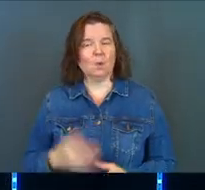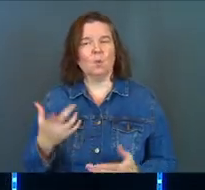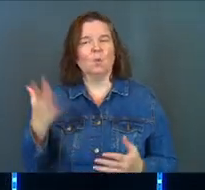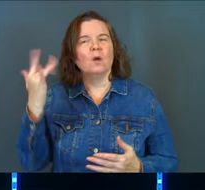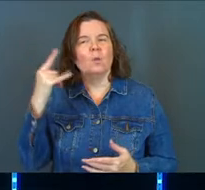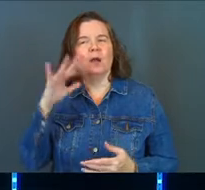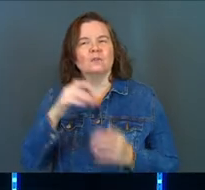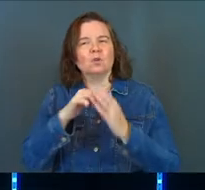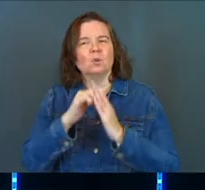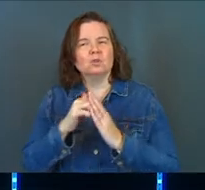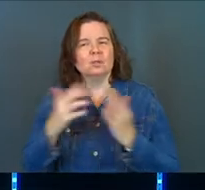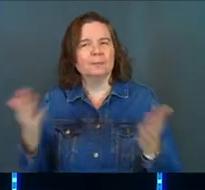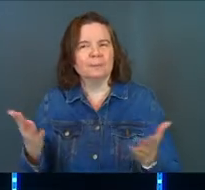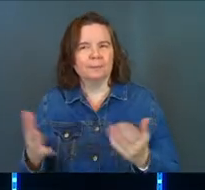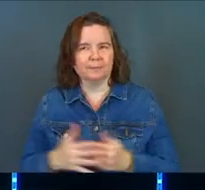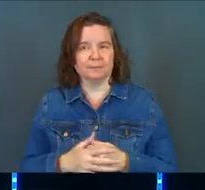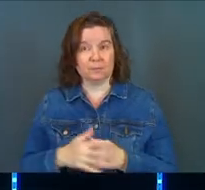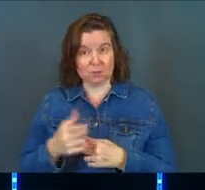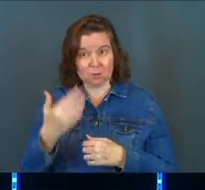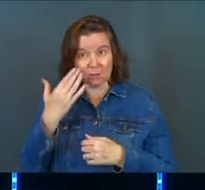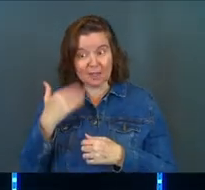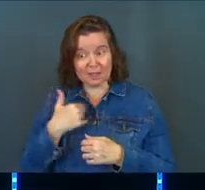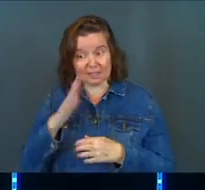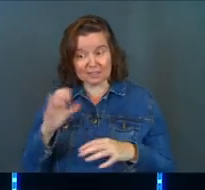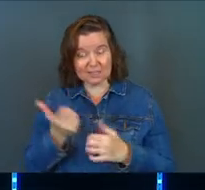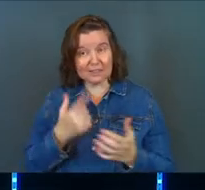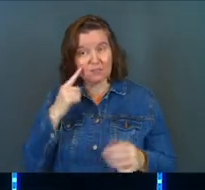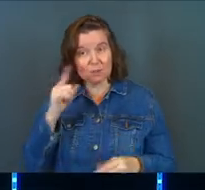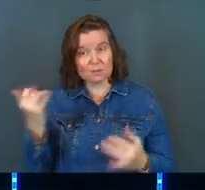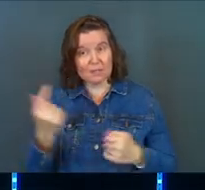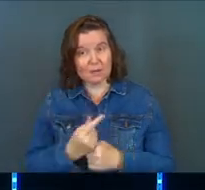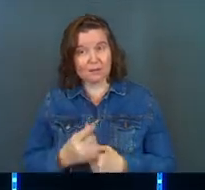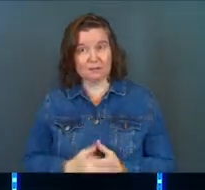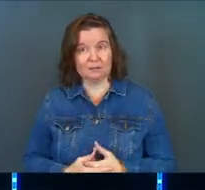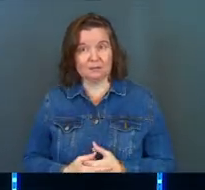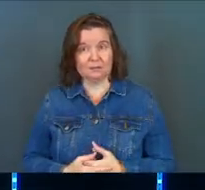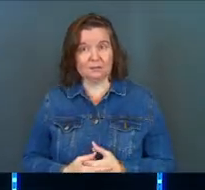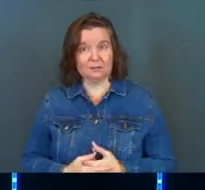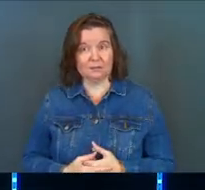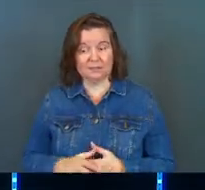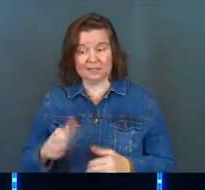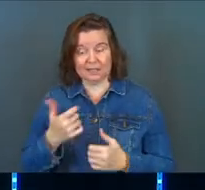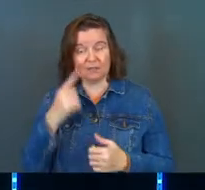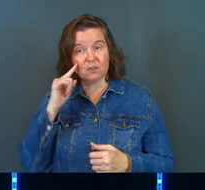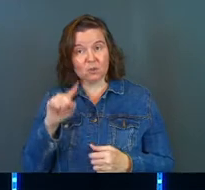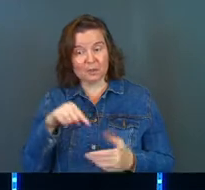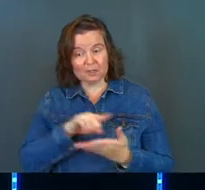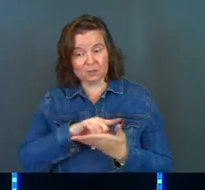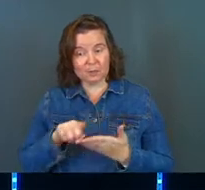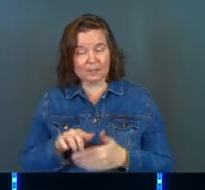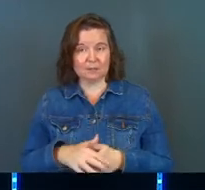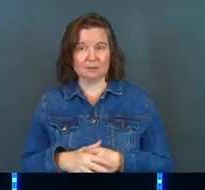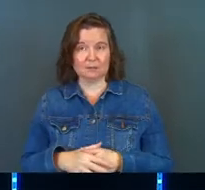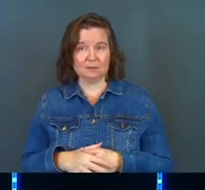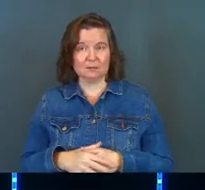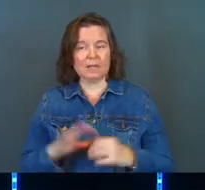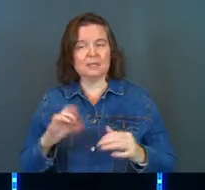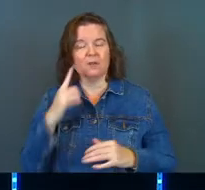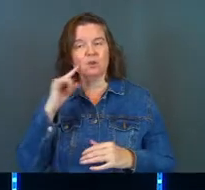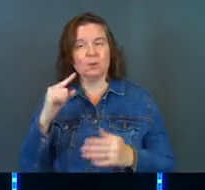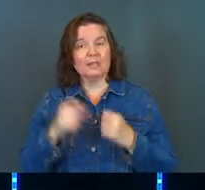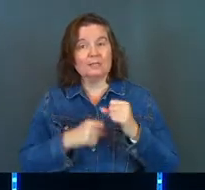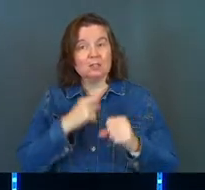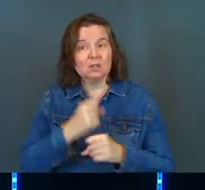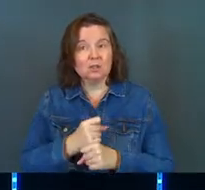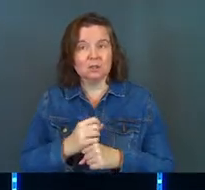What's the why of your worship? Has God done anything for you today? Has he done anything for you this week? What's he done for you